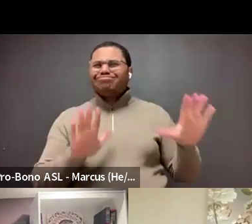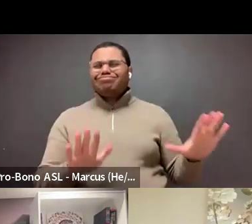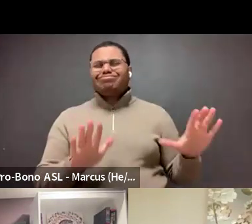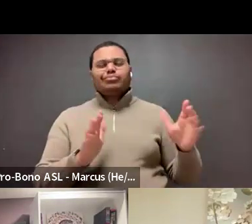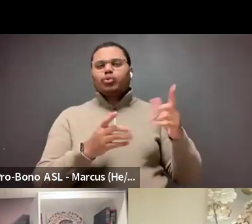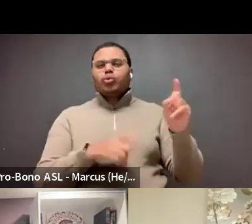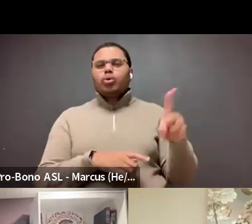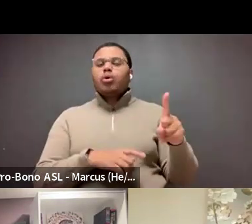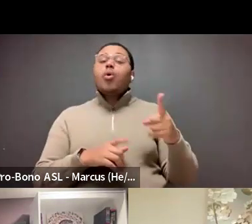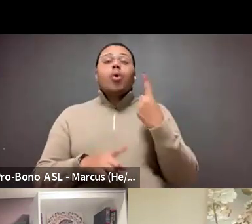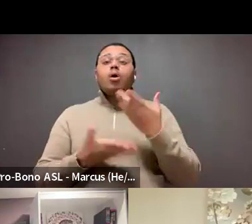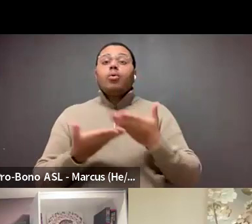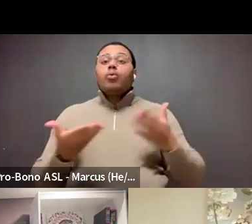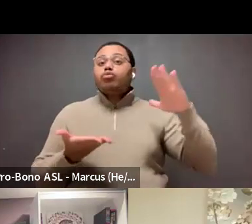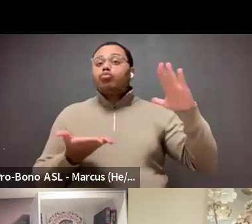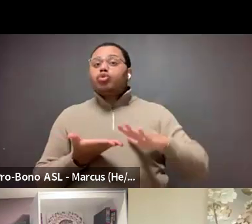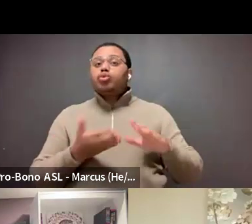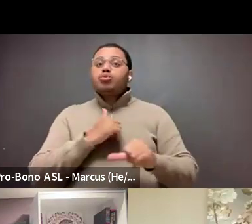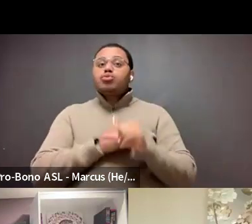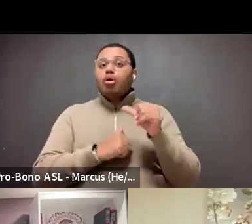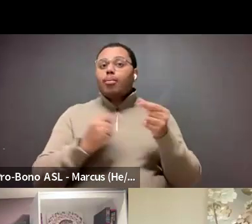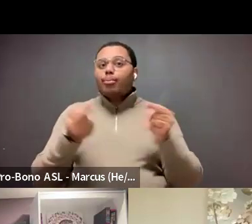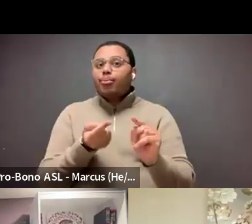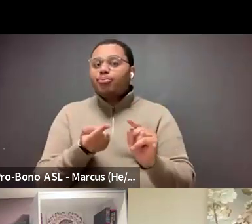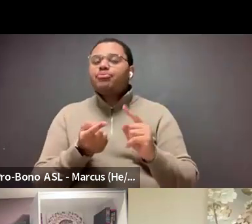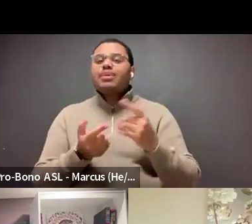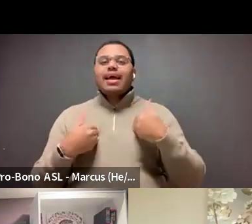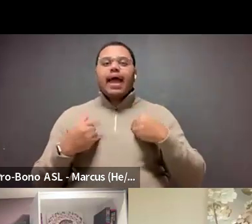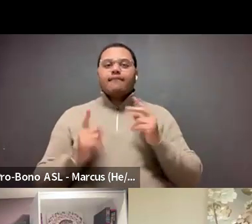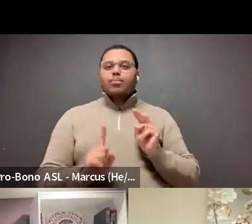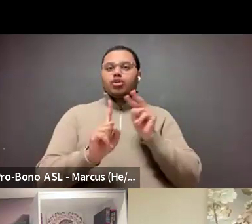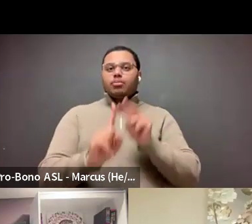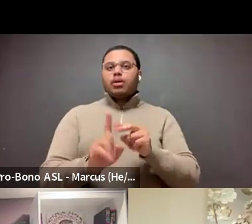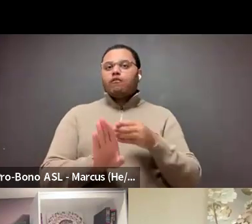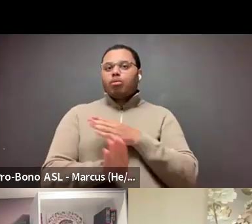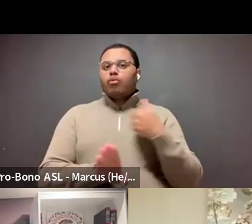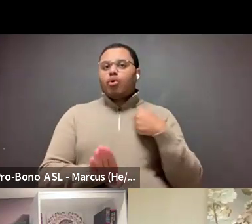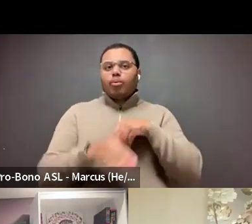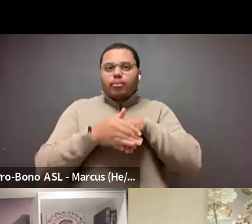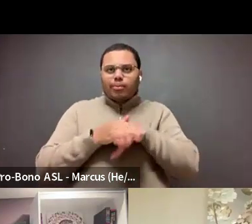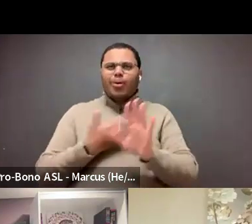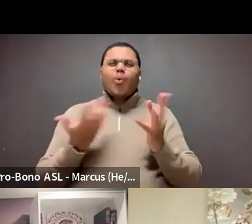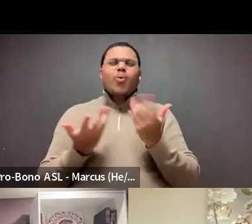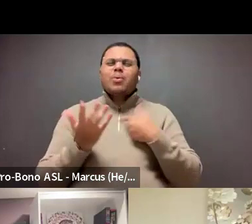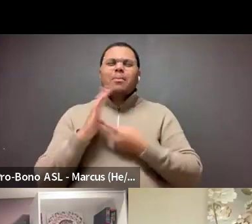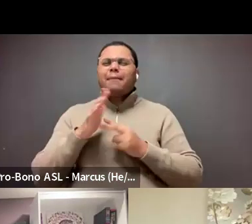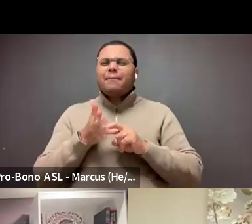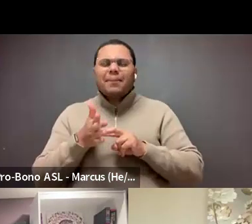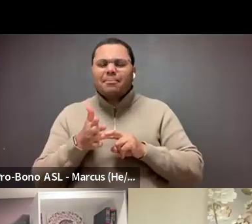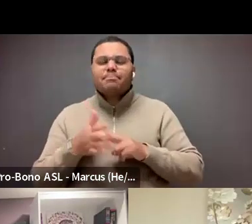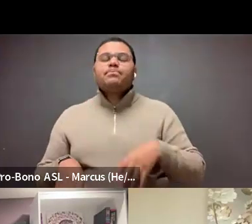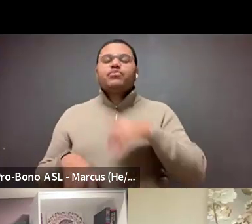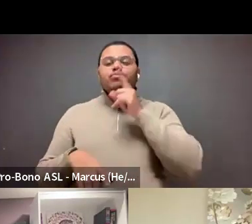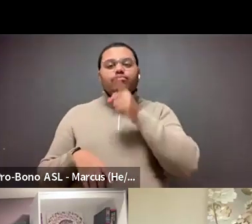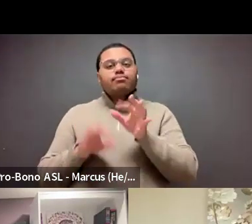reduce harm is by having a perspective before we go in. What do I mean by that? I think that it's really